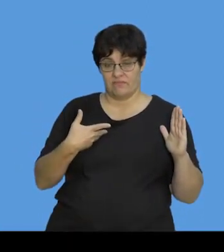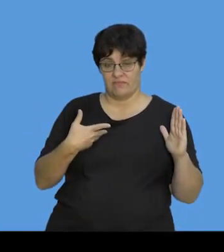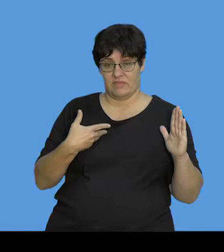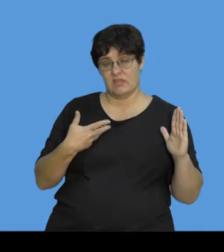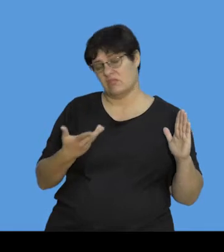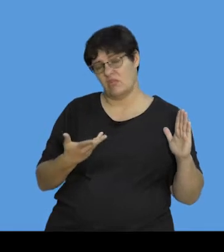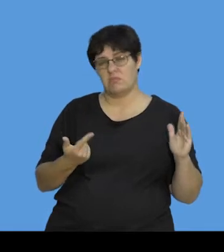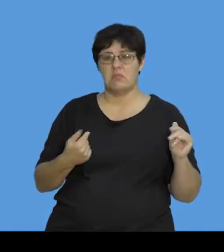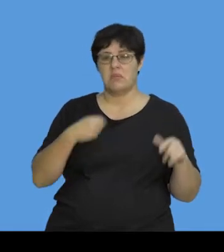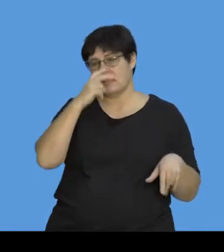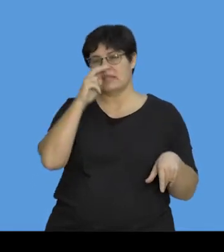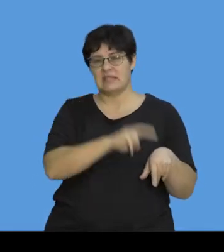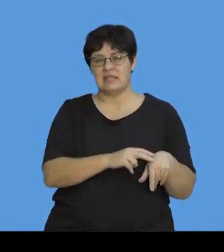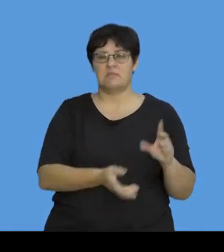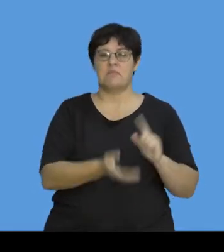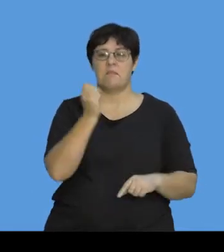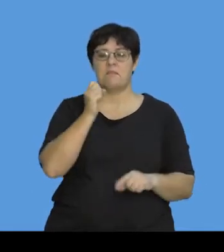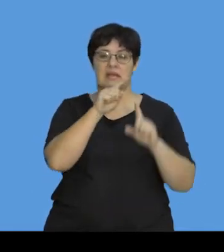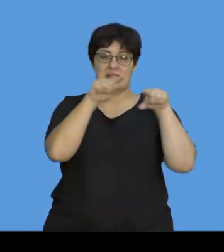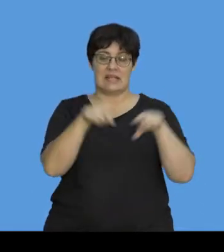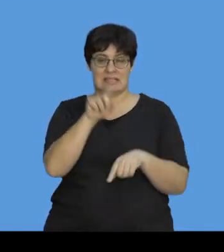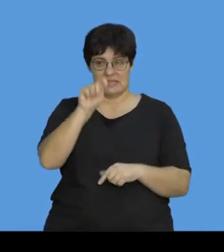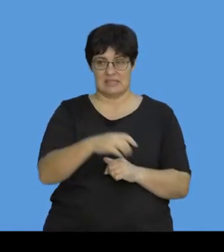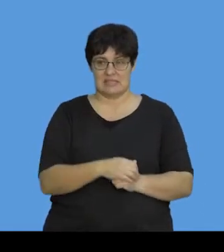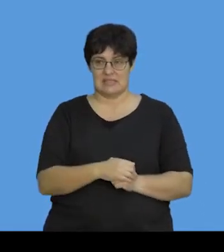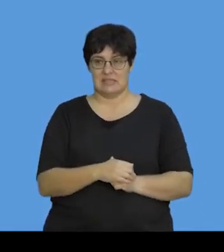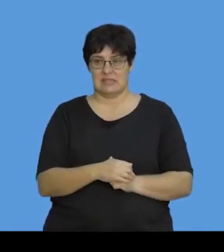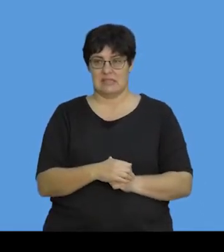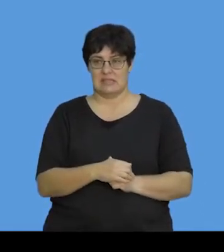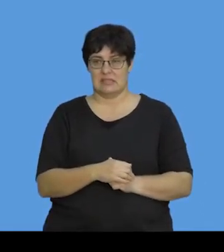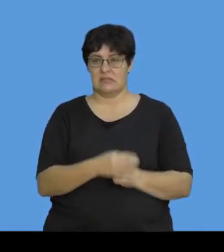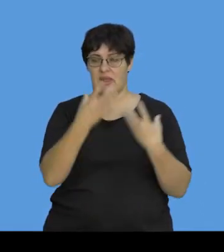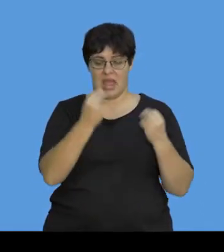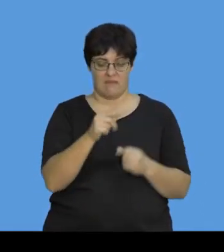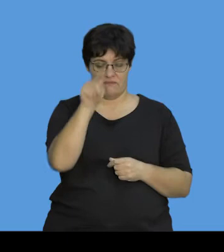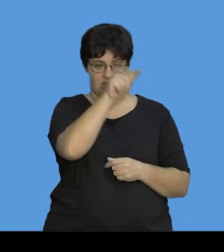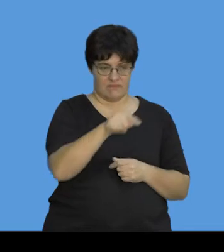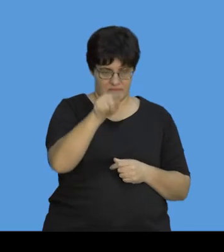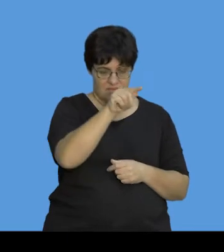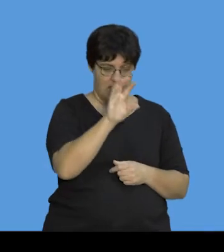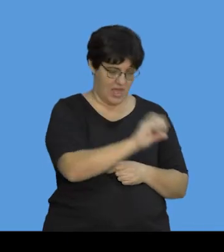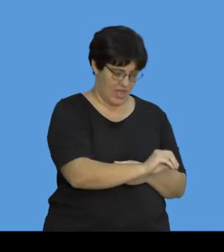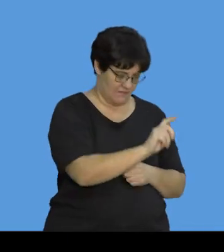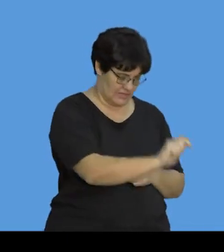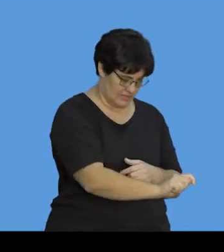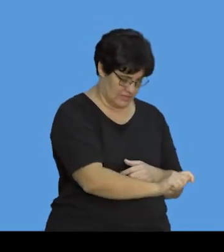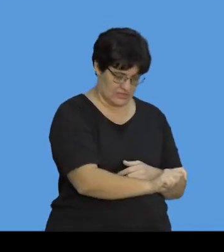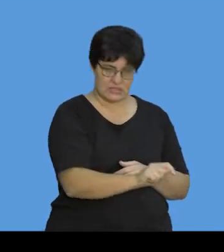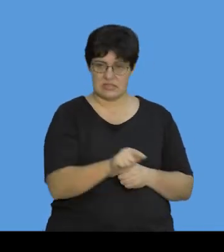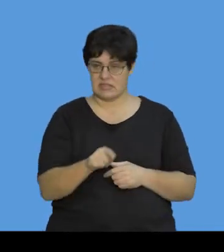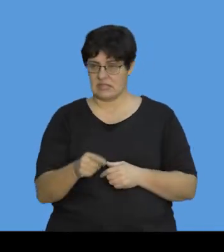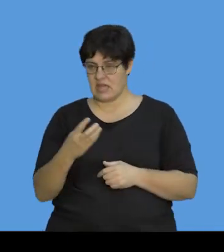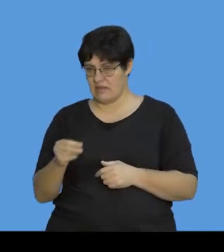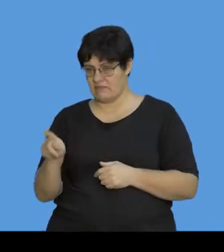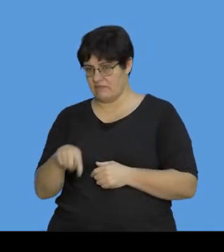for example, say I need to find delta t, I'd go, there's a delta t, there's t, and